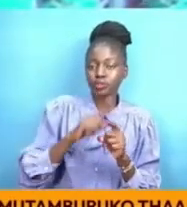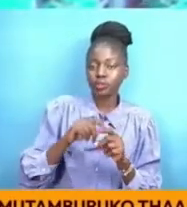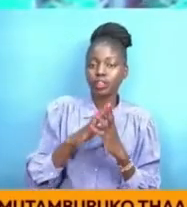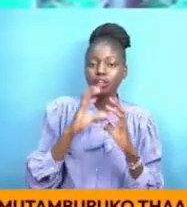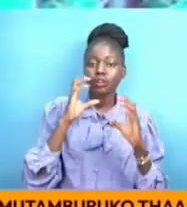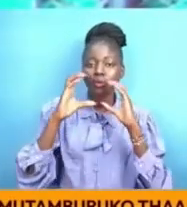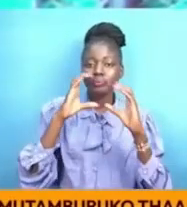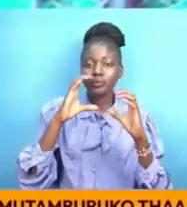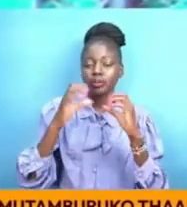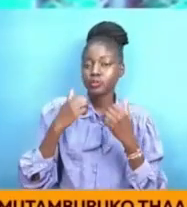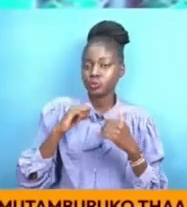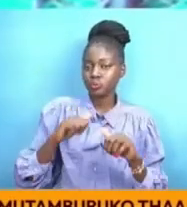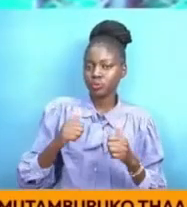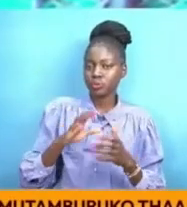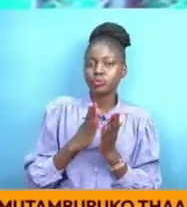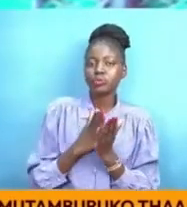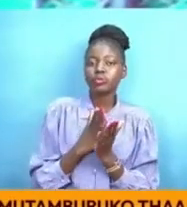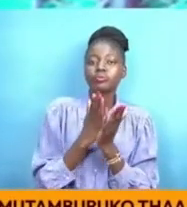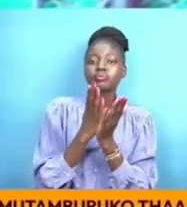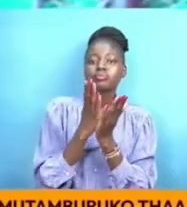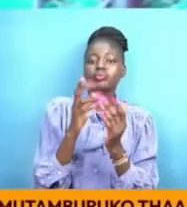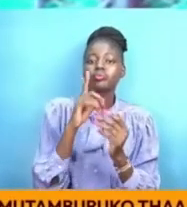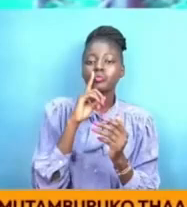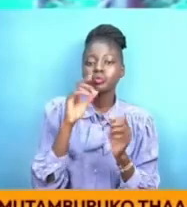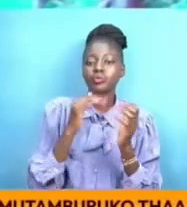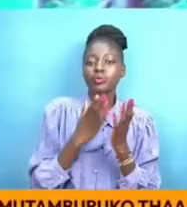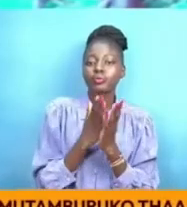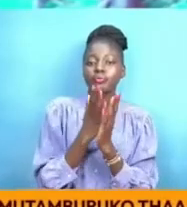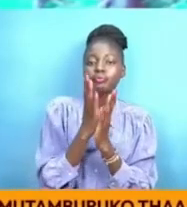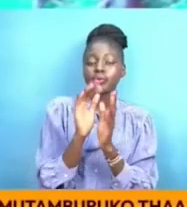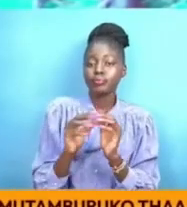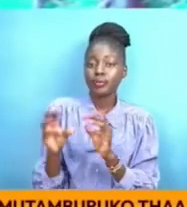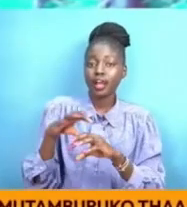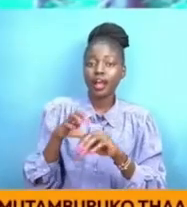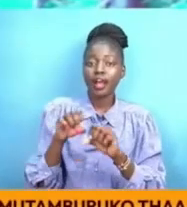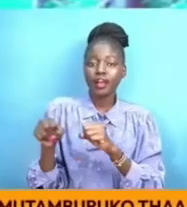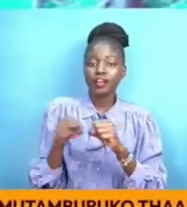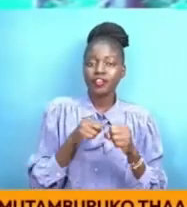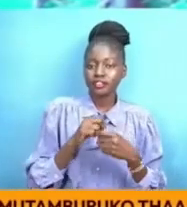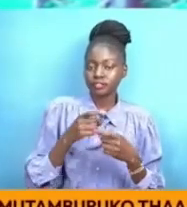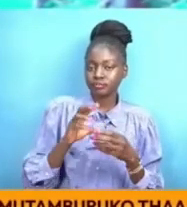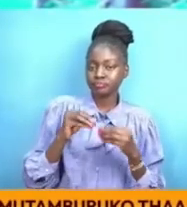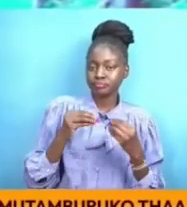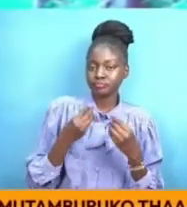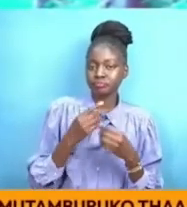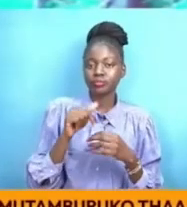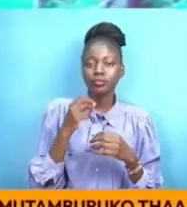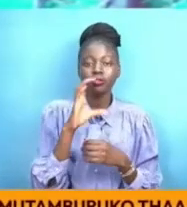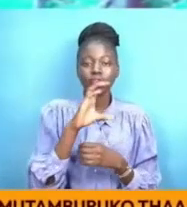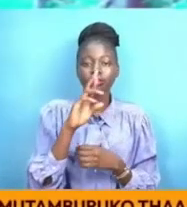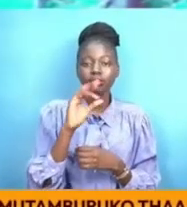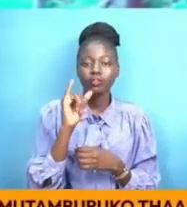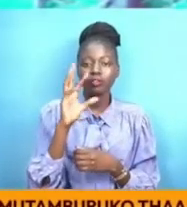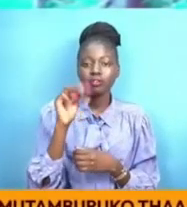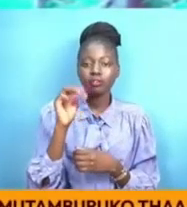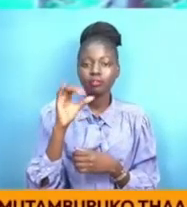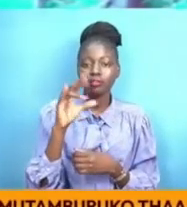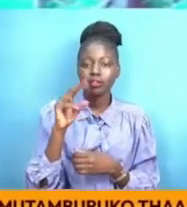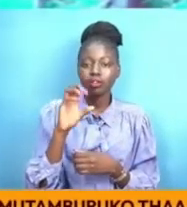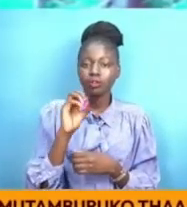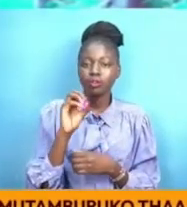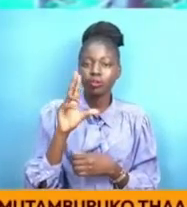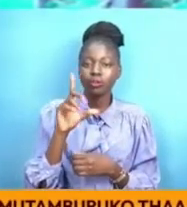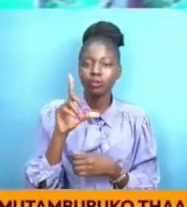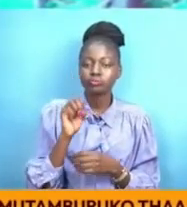to the public so that the public are not taken advantage of by criminals out there in these lands and elsewhere who